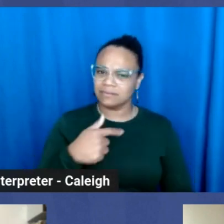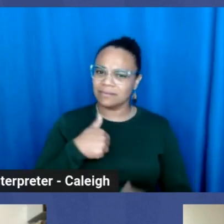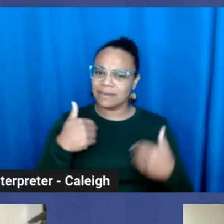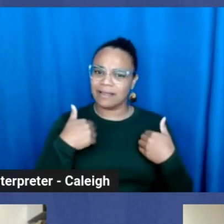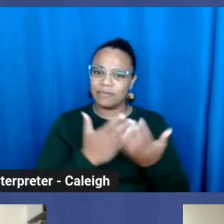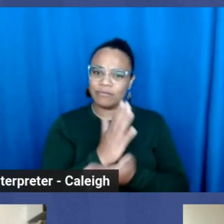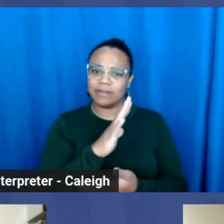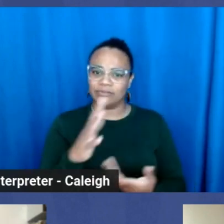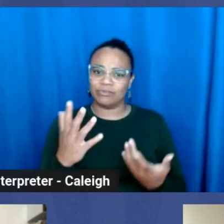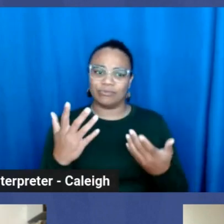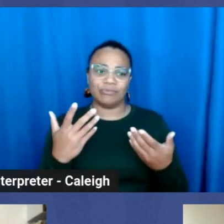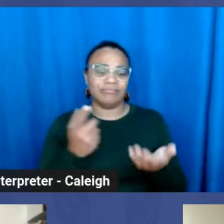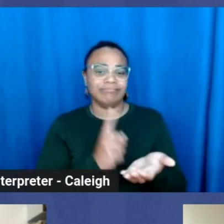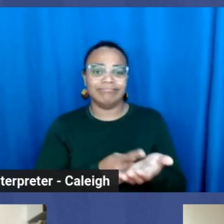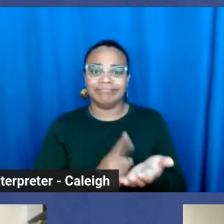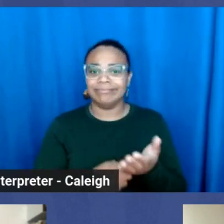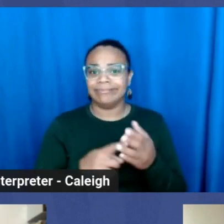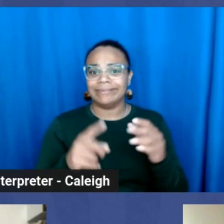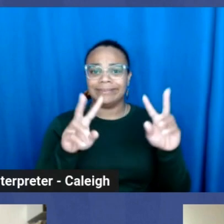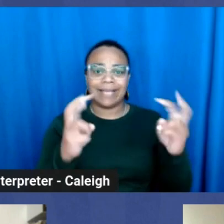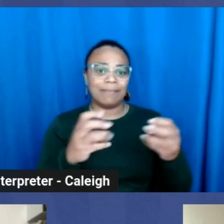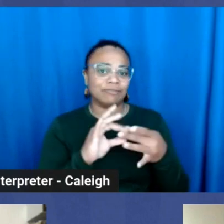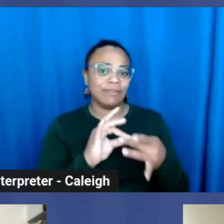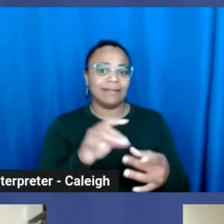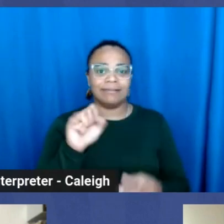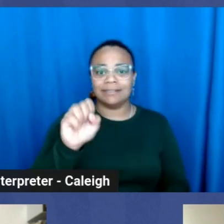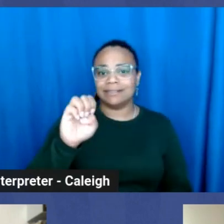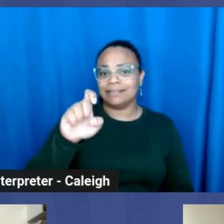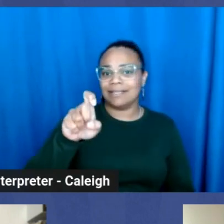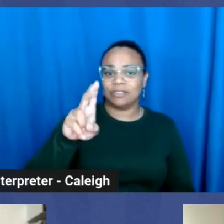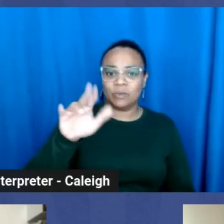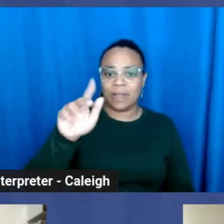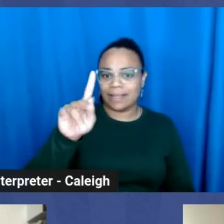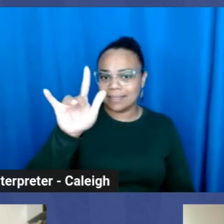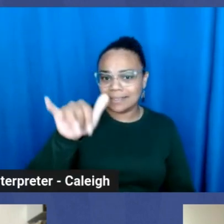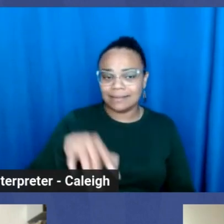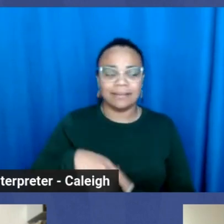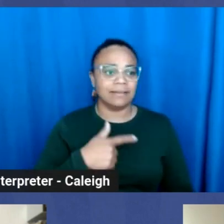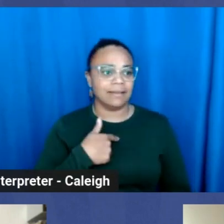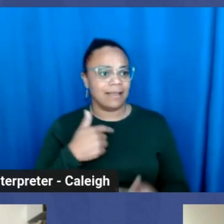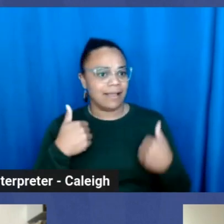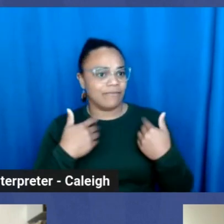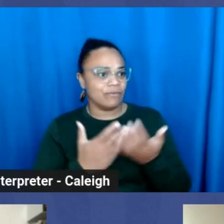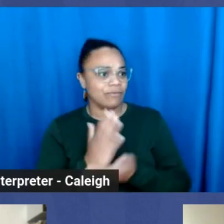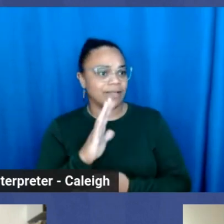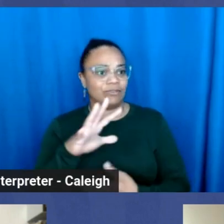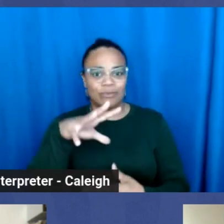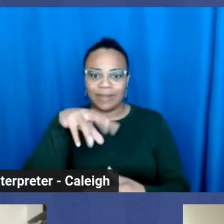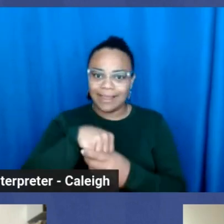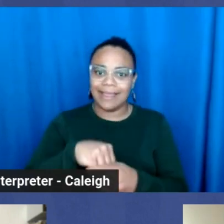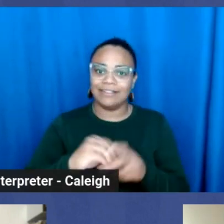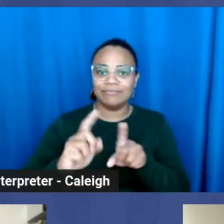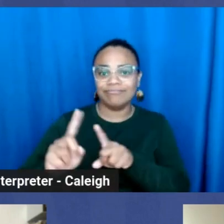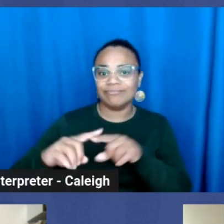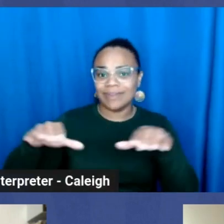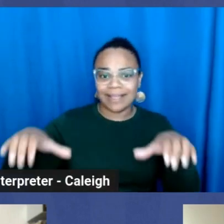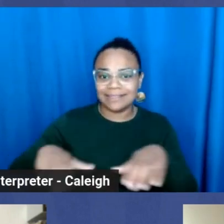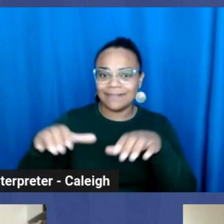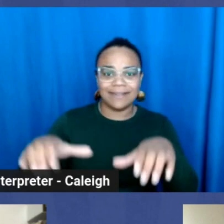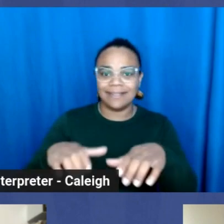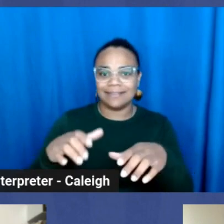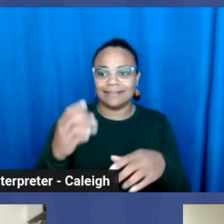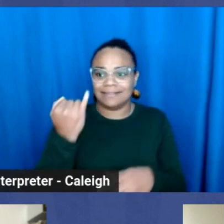in topics of sexuality. I deserve to be able to engage in the activities that make me